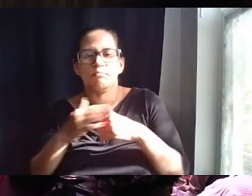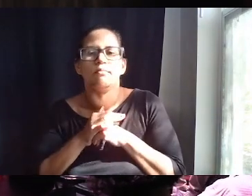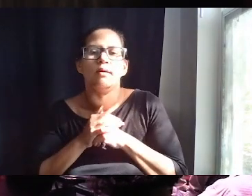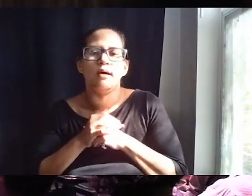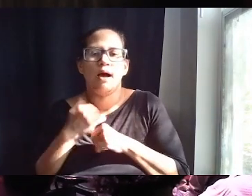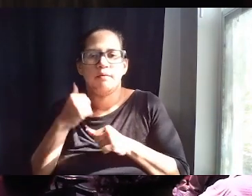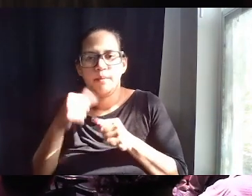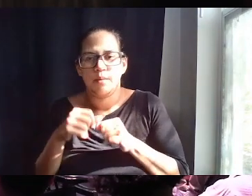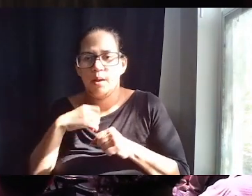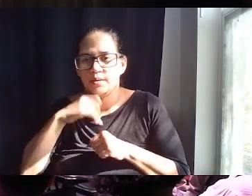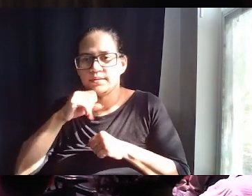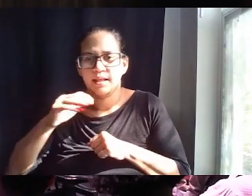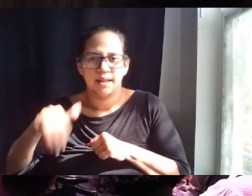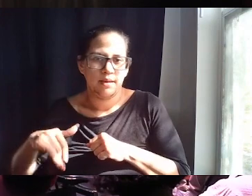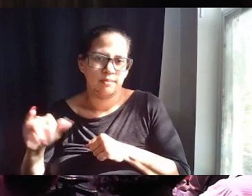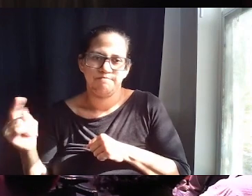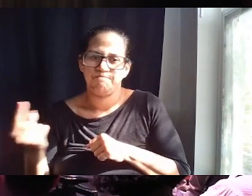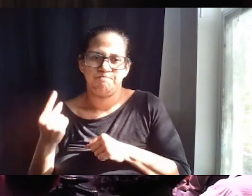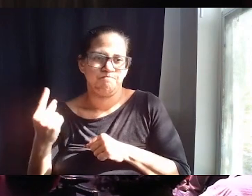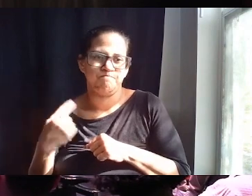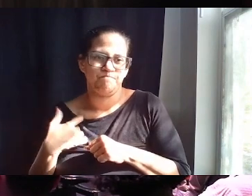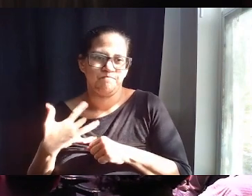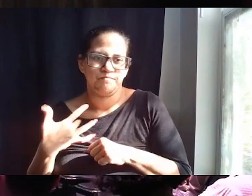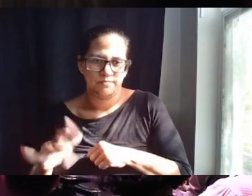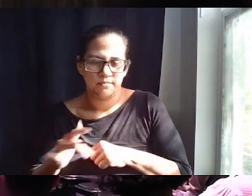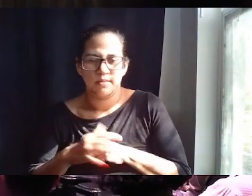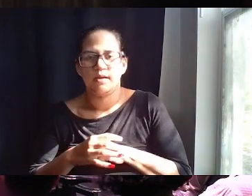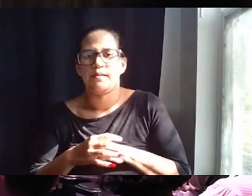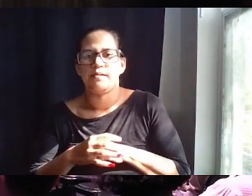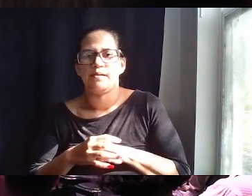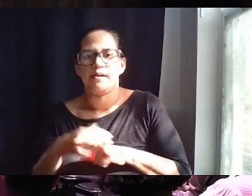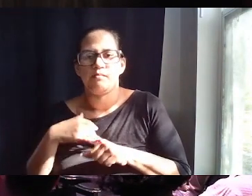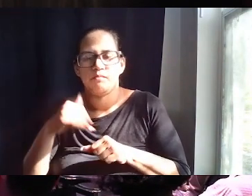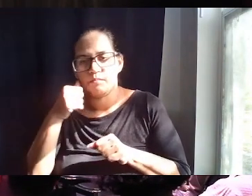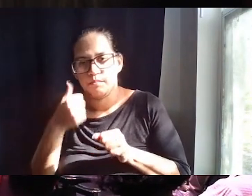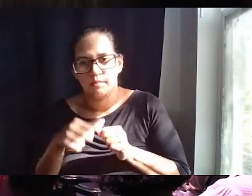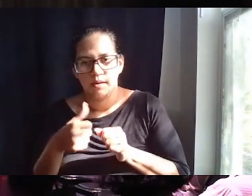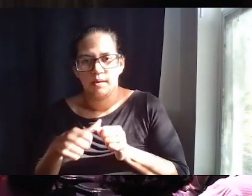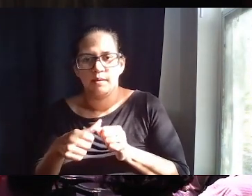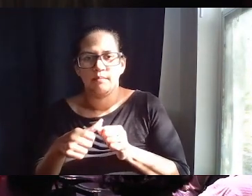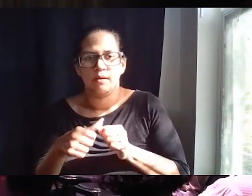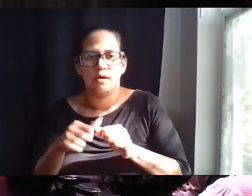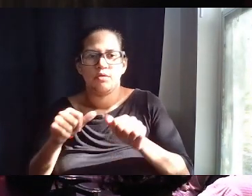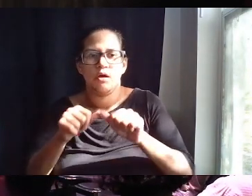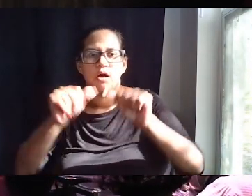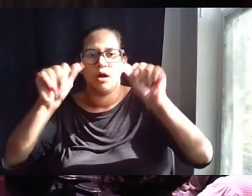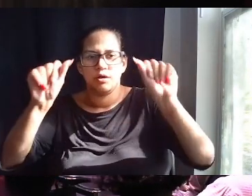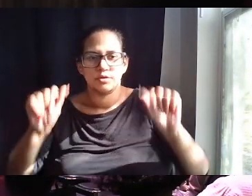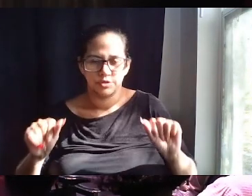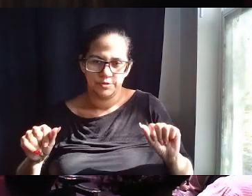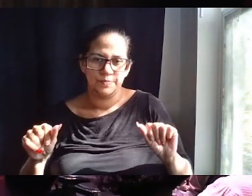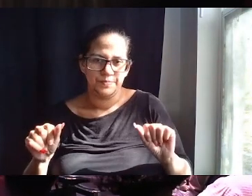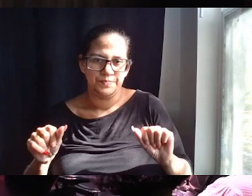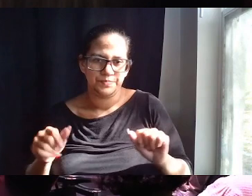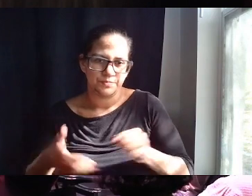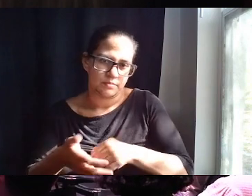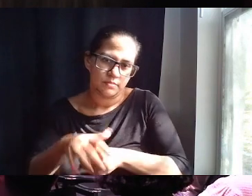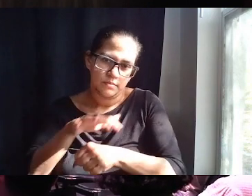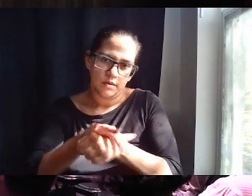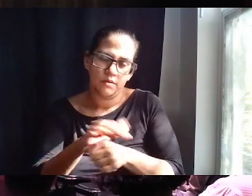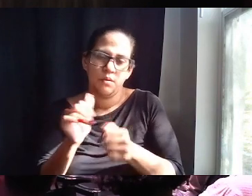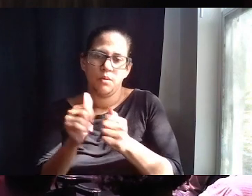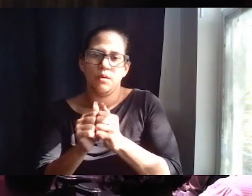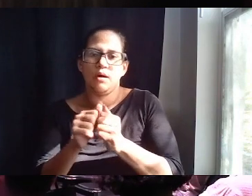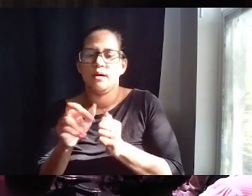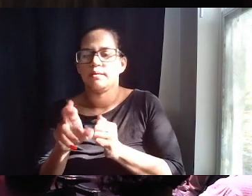siempre. I remember the altar, which was covered with rebozos, photos,